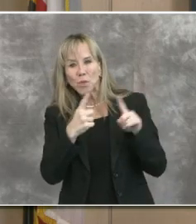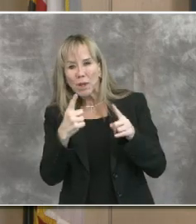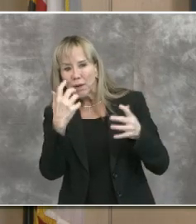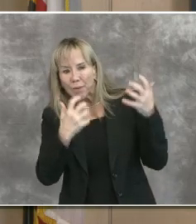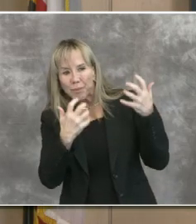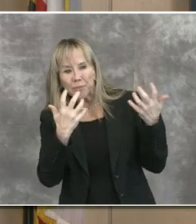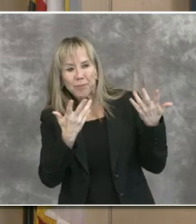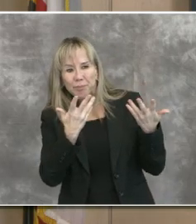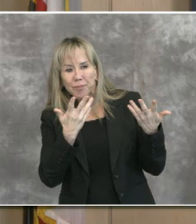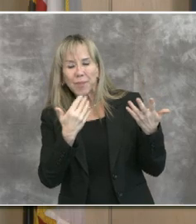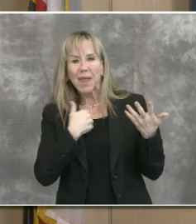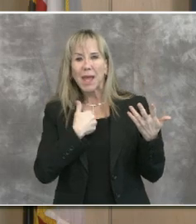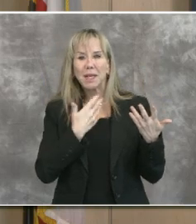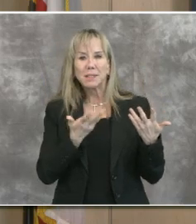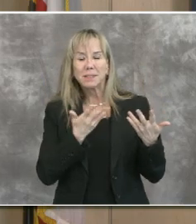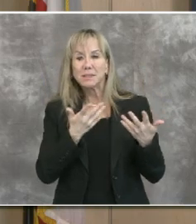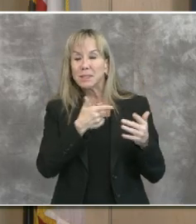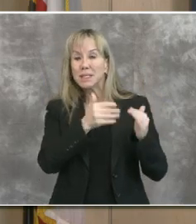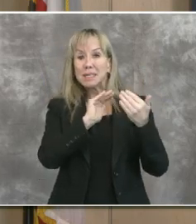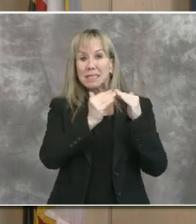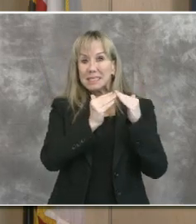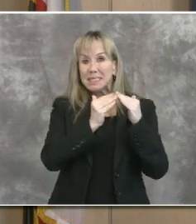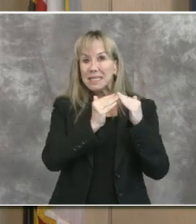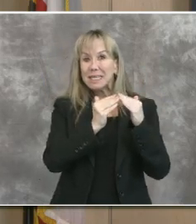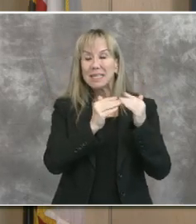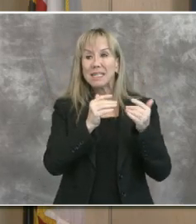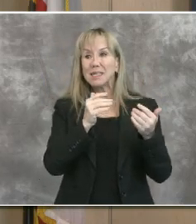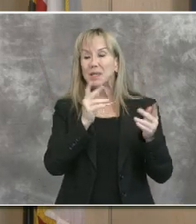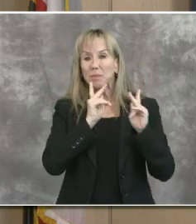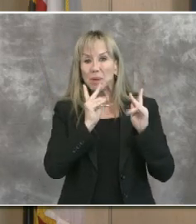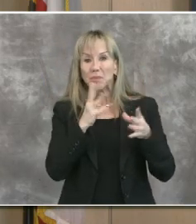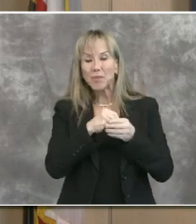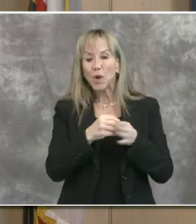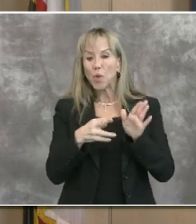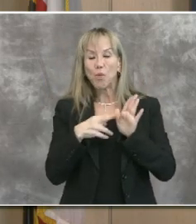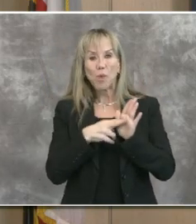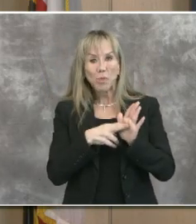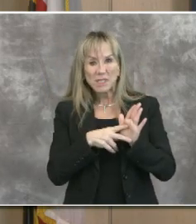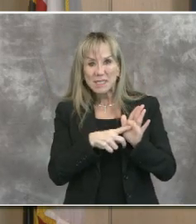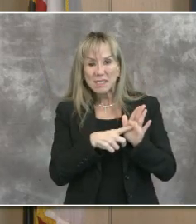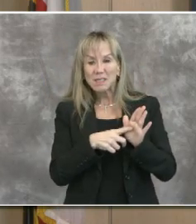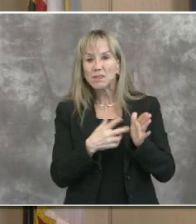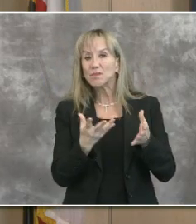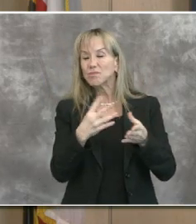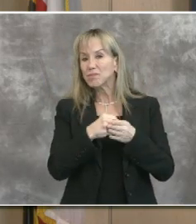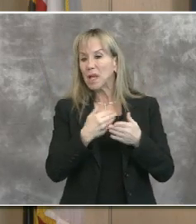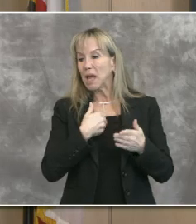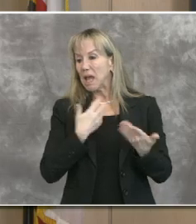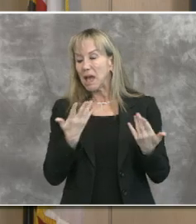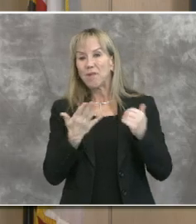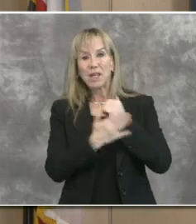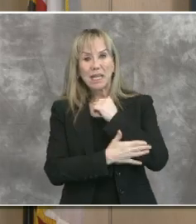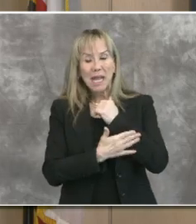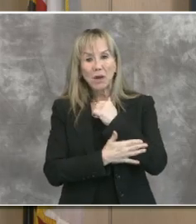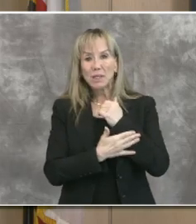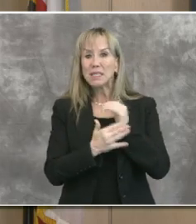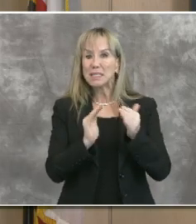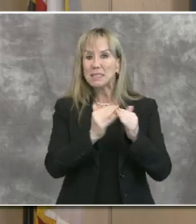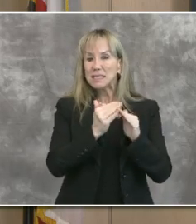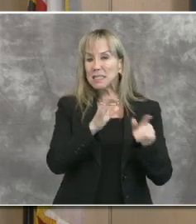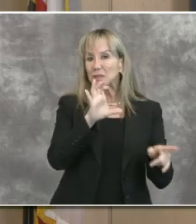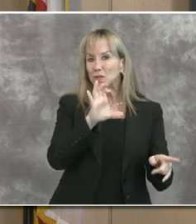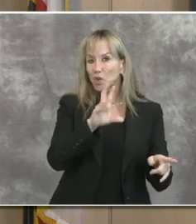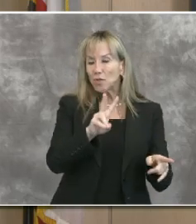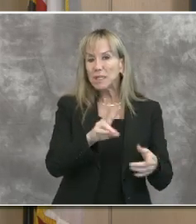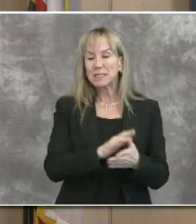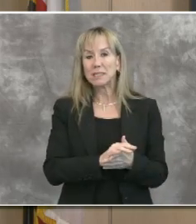that consists of the city representatives, county, the city of Chula Vista, the Emergency Medical